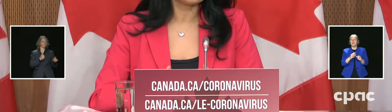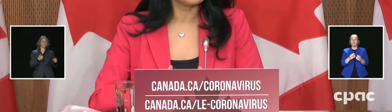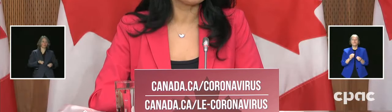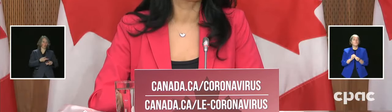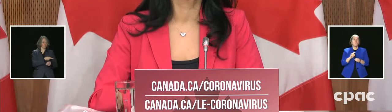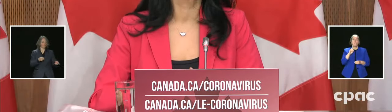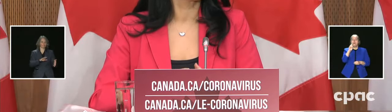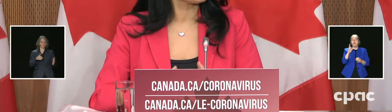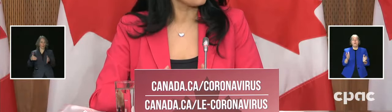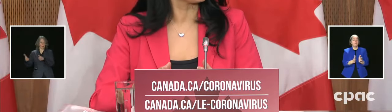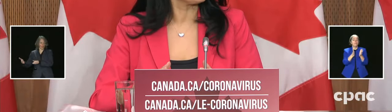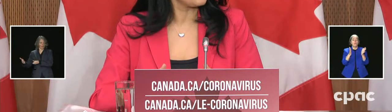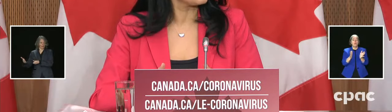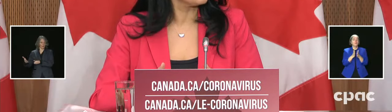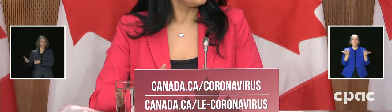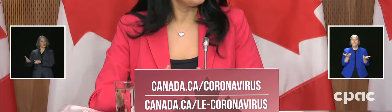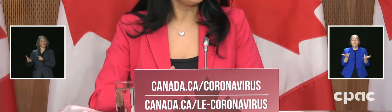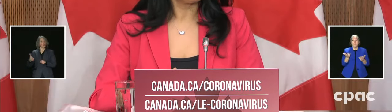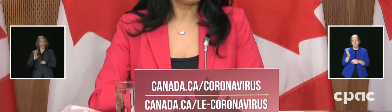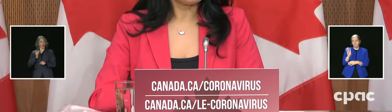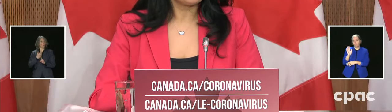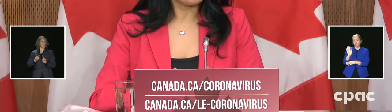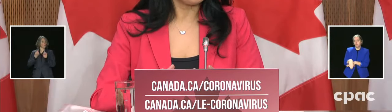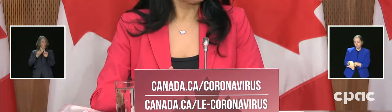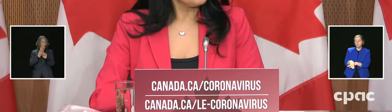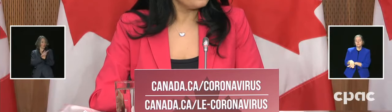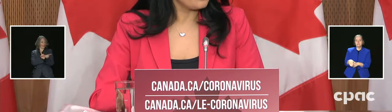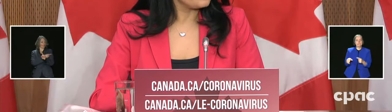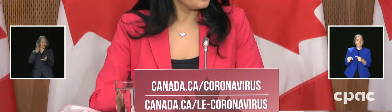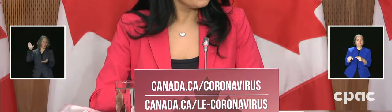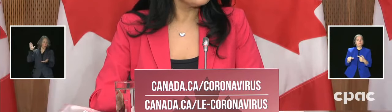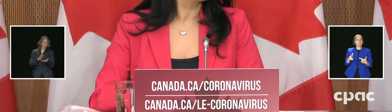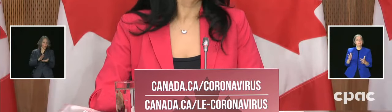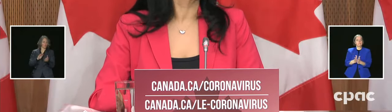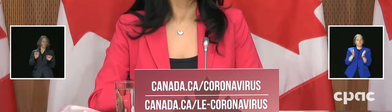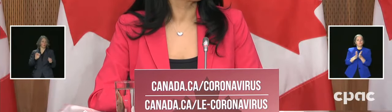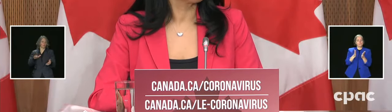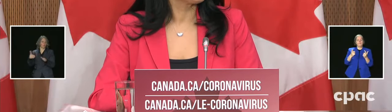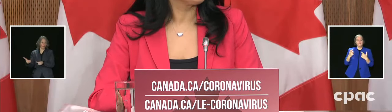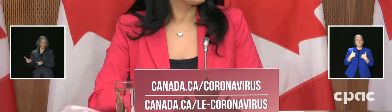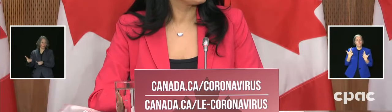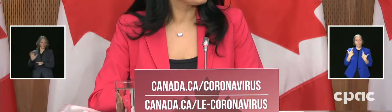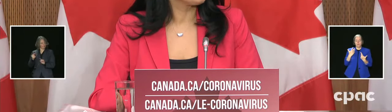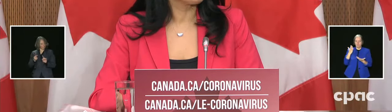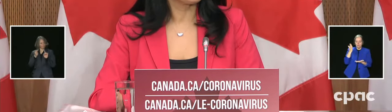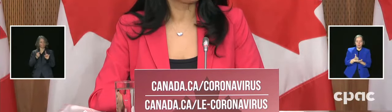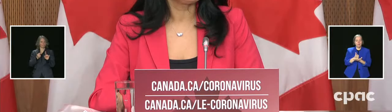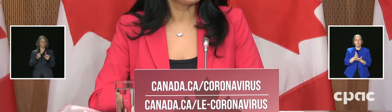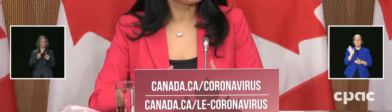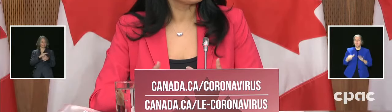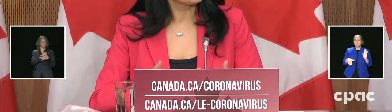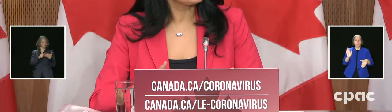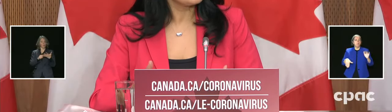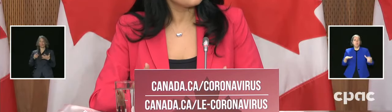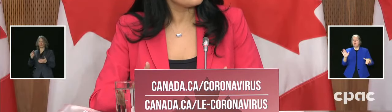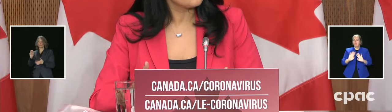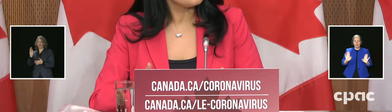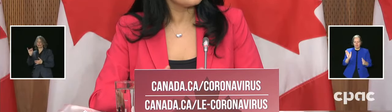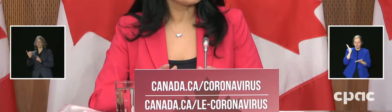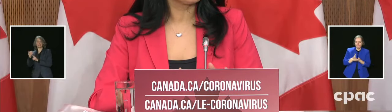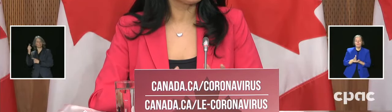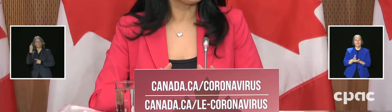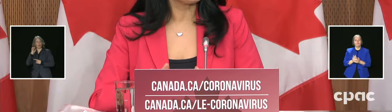for all intents and purposes, squash that. So they're all good in that respect. As we said, what NACI does is sort of take that